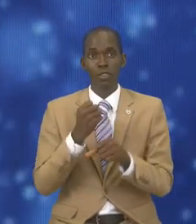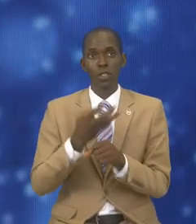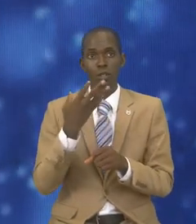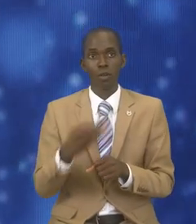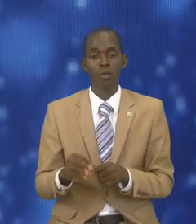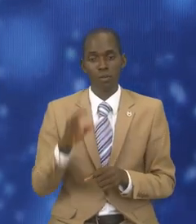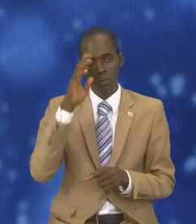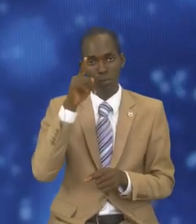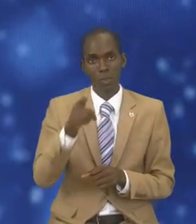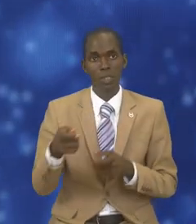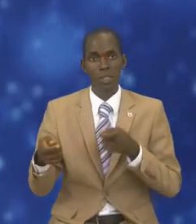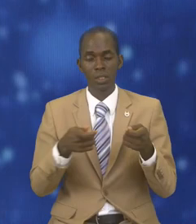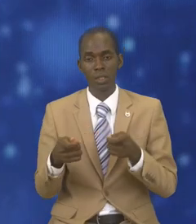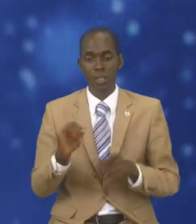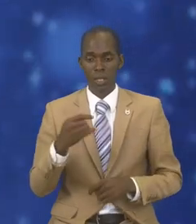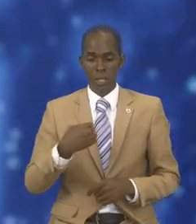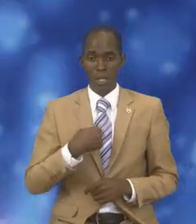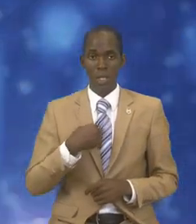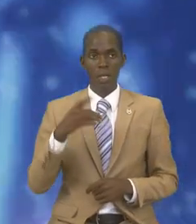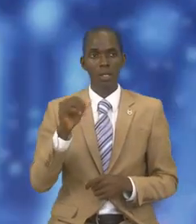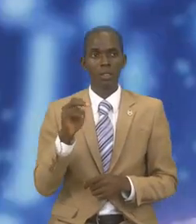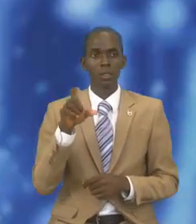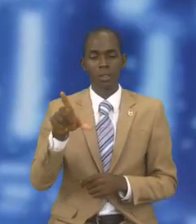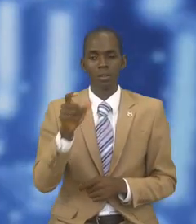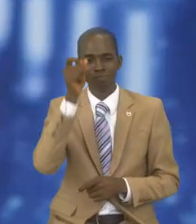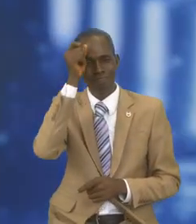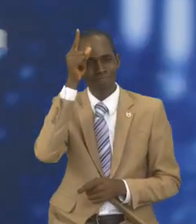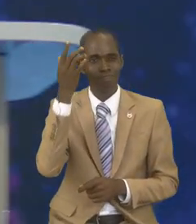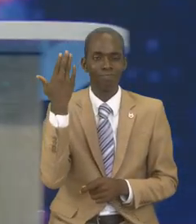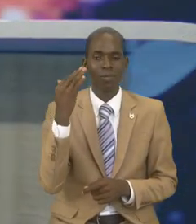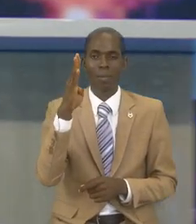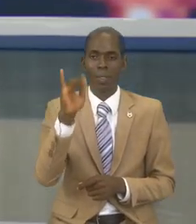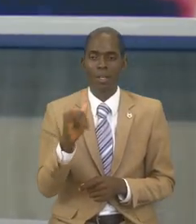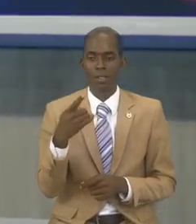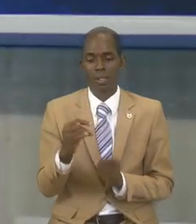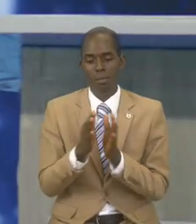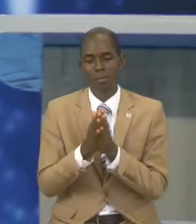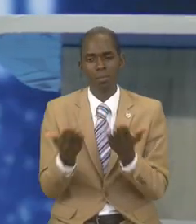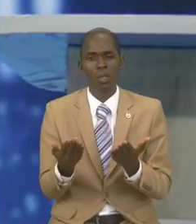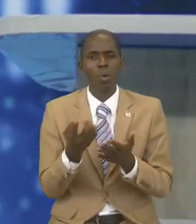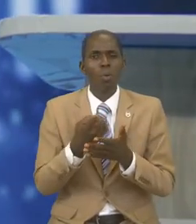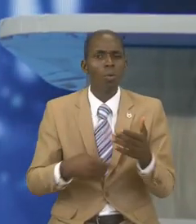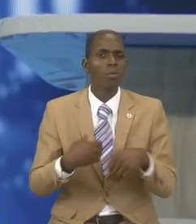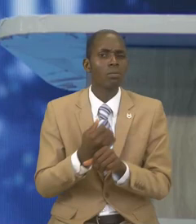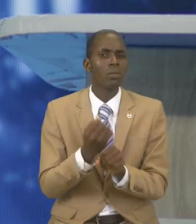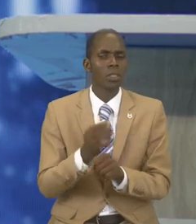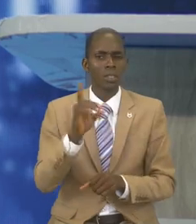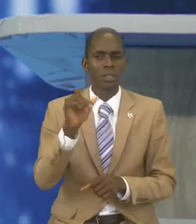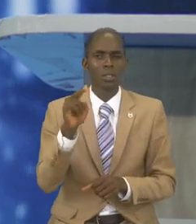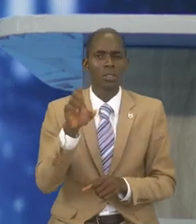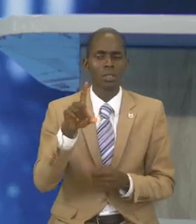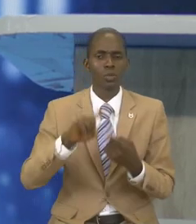understood by the books. Understood by the books. What made Daniel the man he